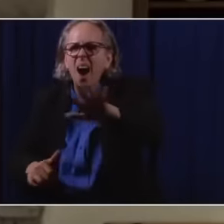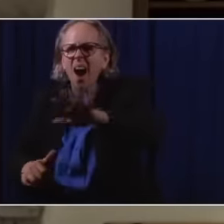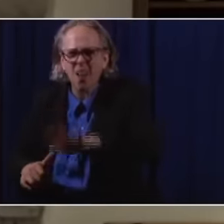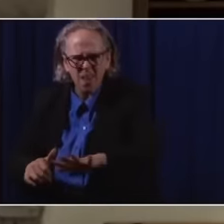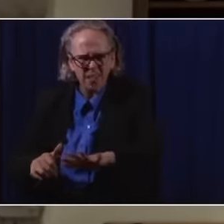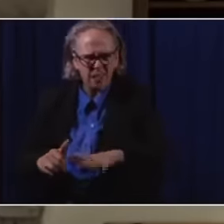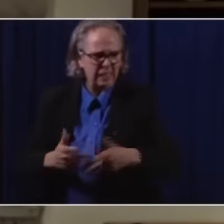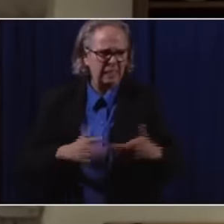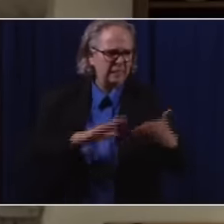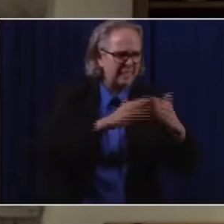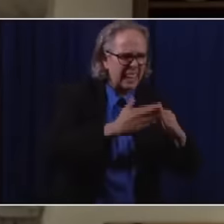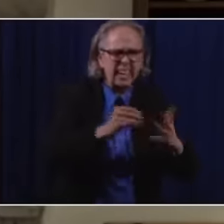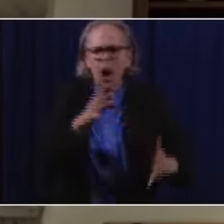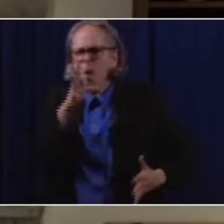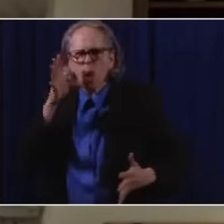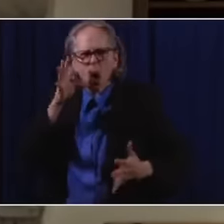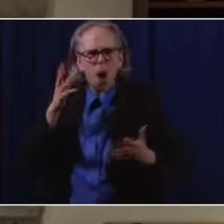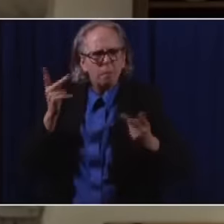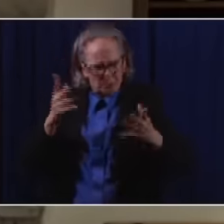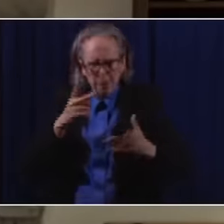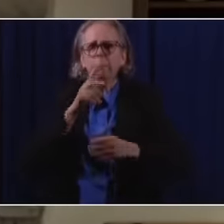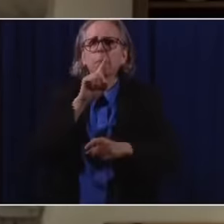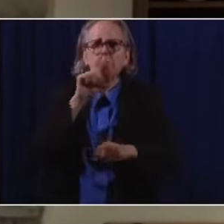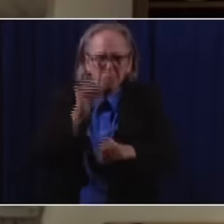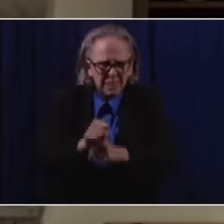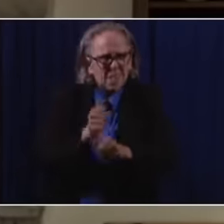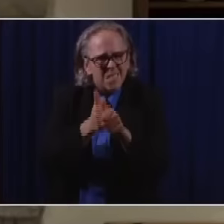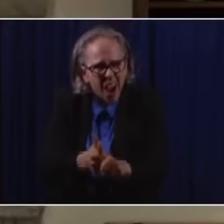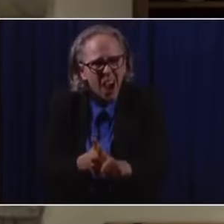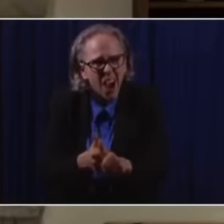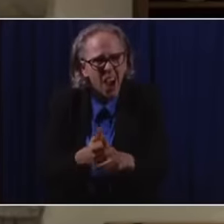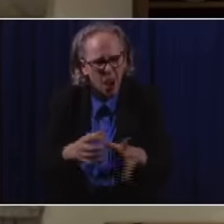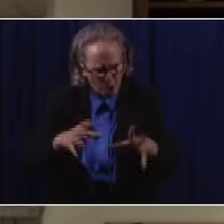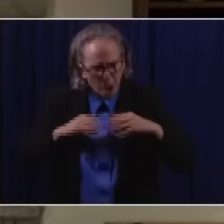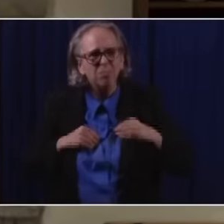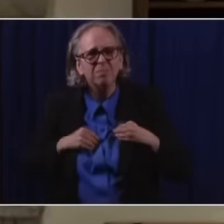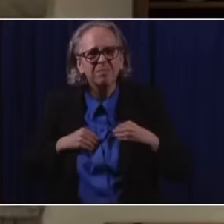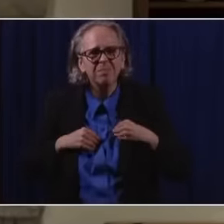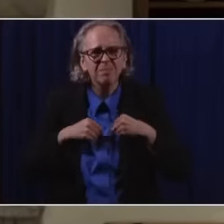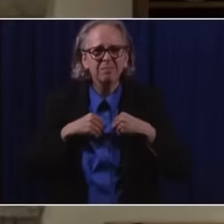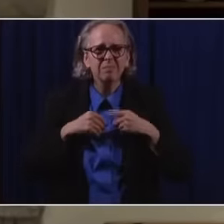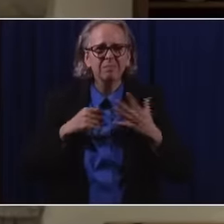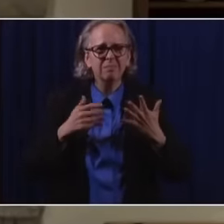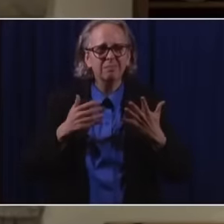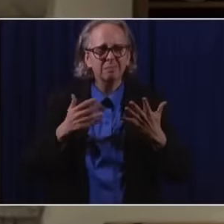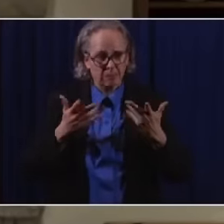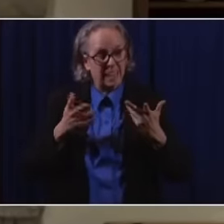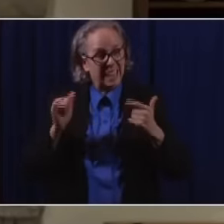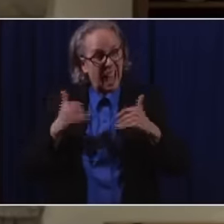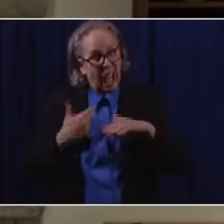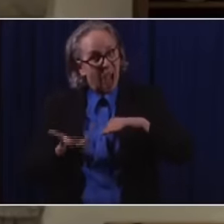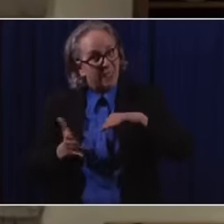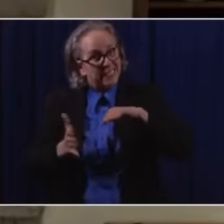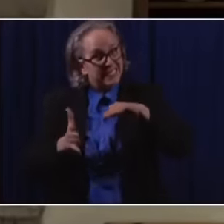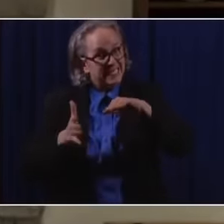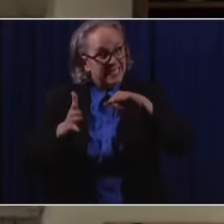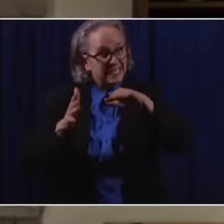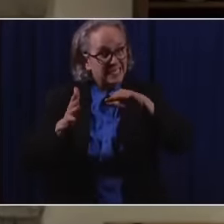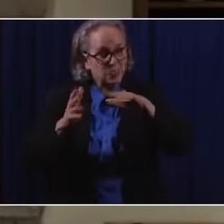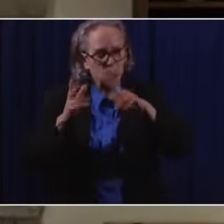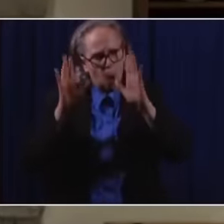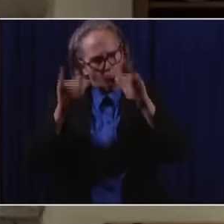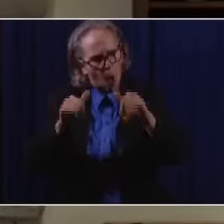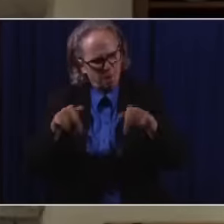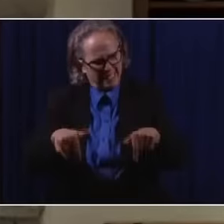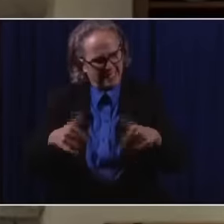spike. That mask compliance went up dramatically. So I'm optimistic.